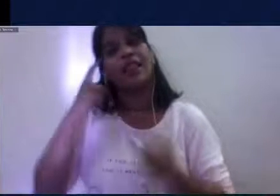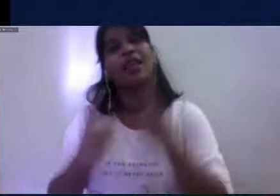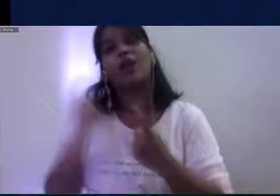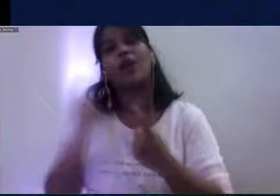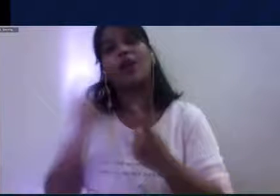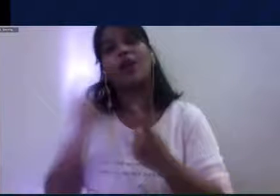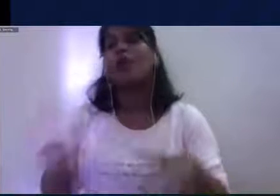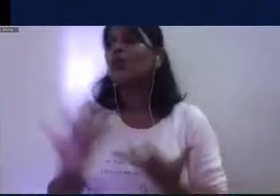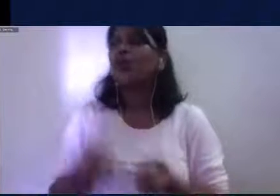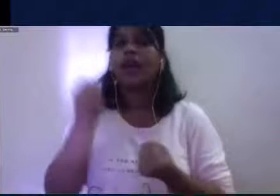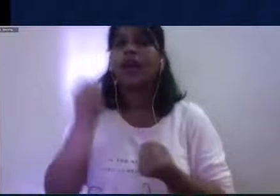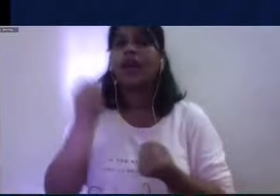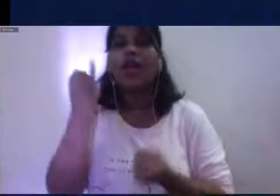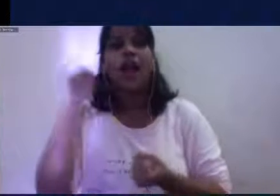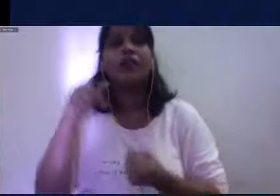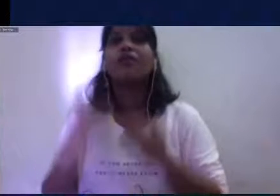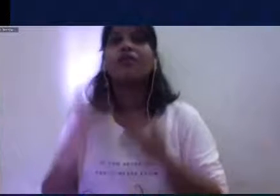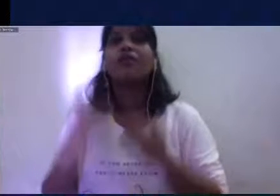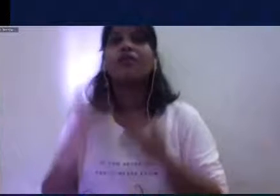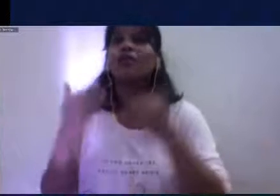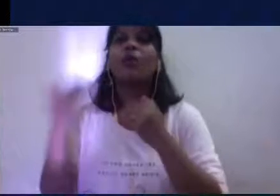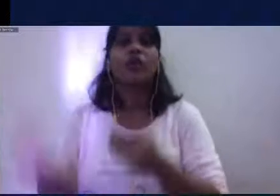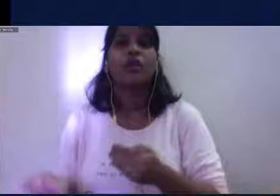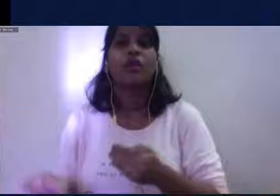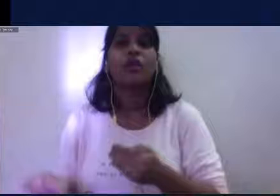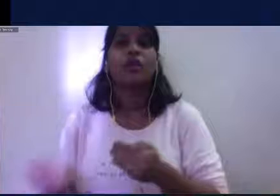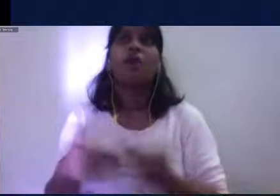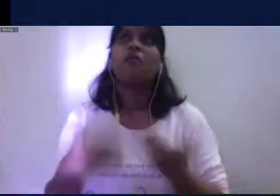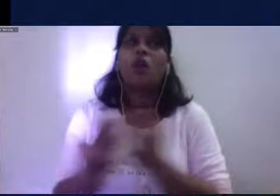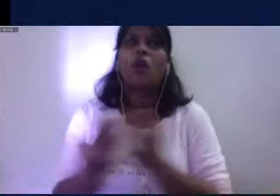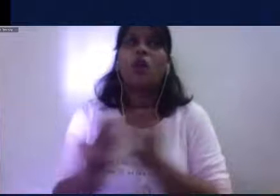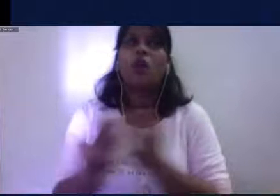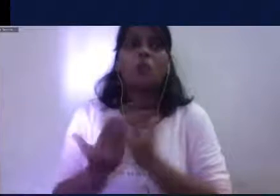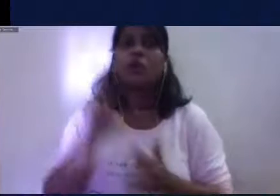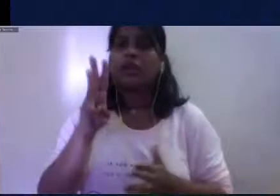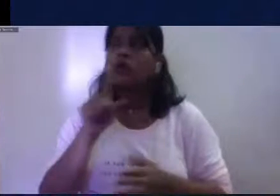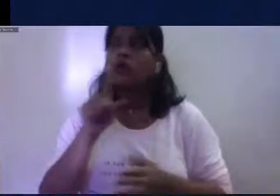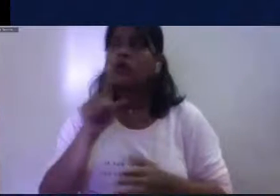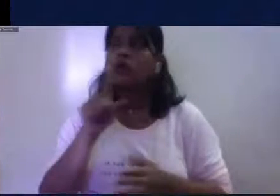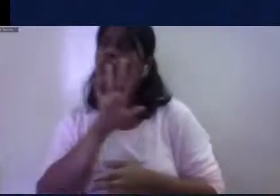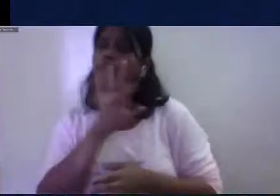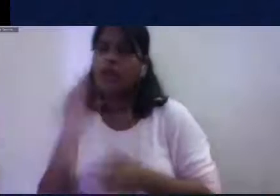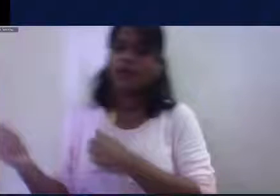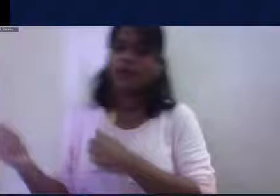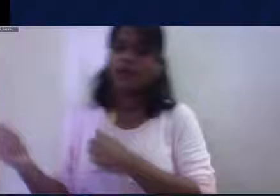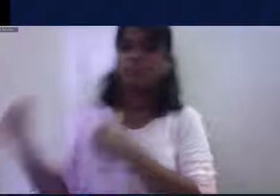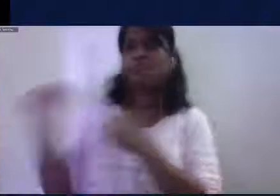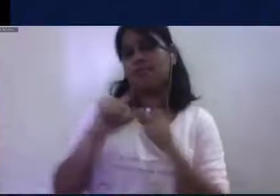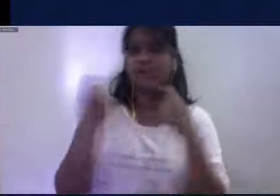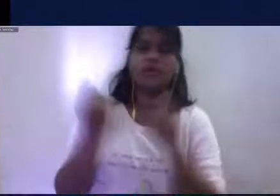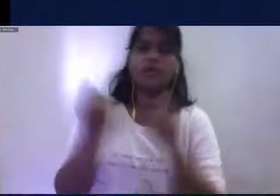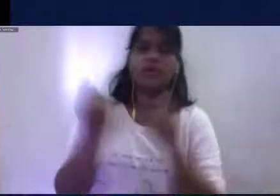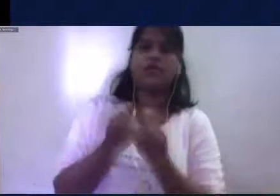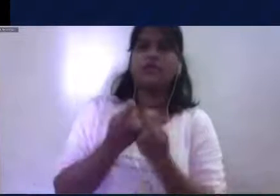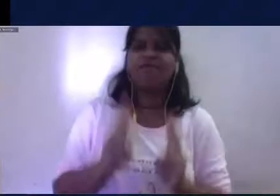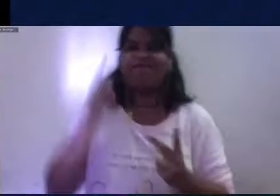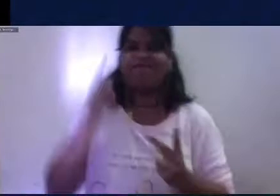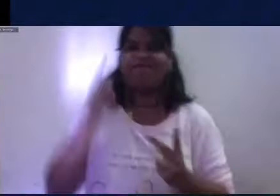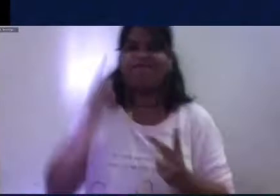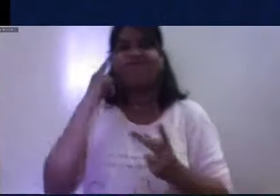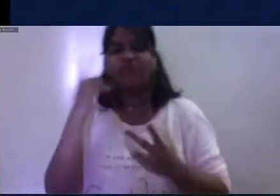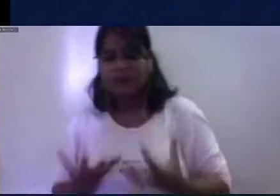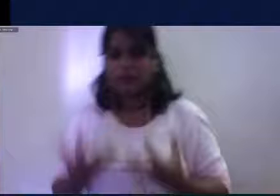take this idea forward. After about 3 to 4 weeks, the team came back to me, so a little depressed, dejected,